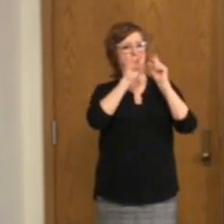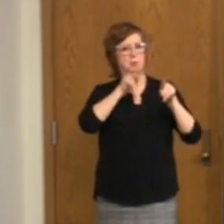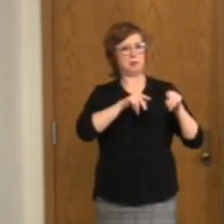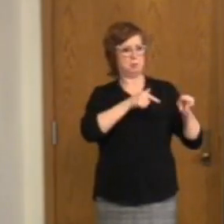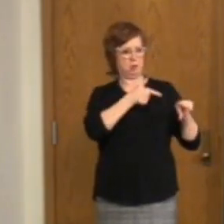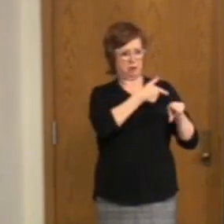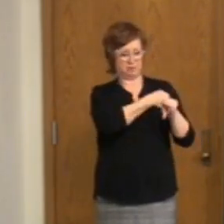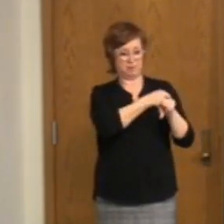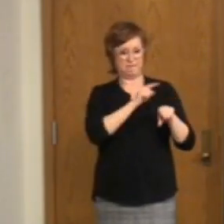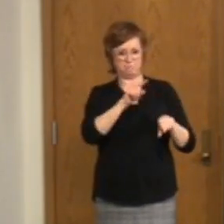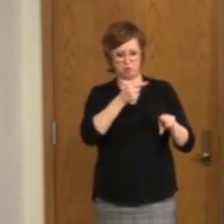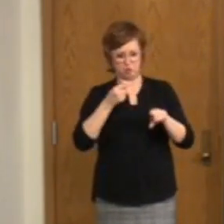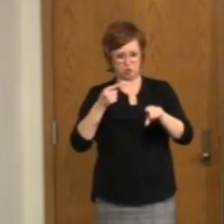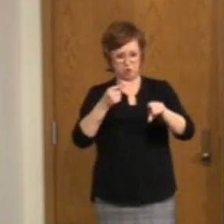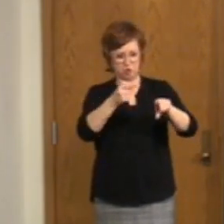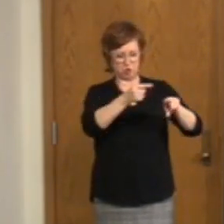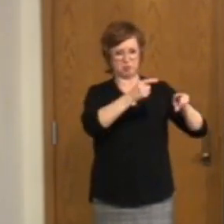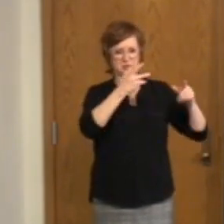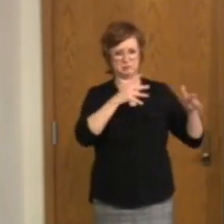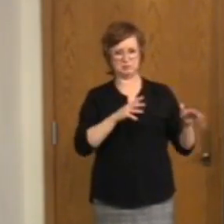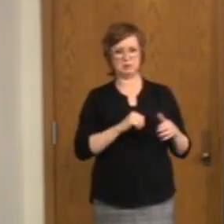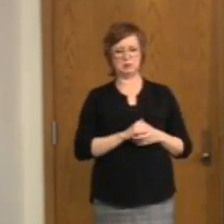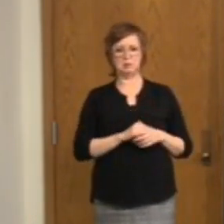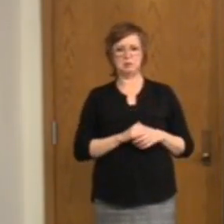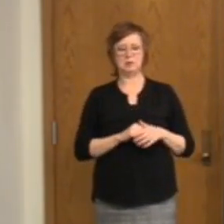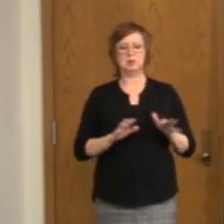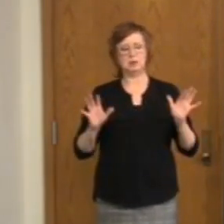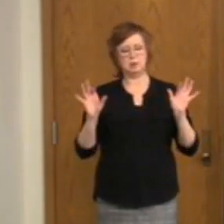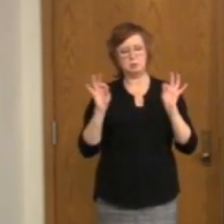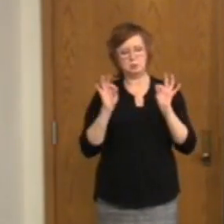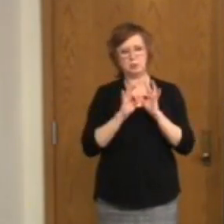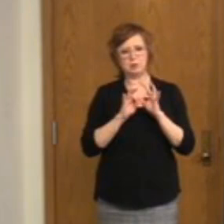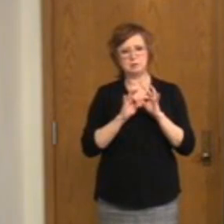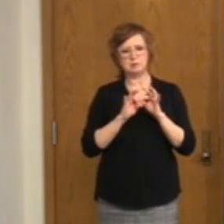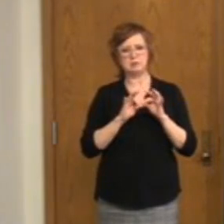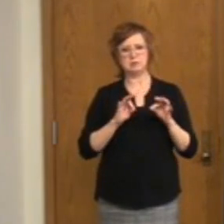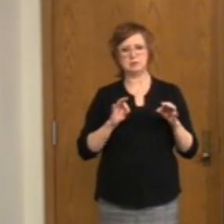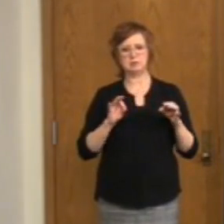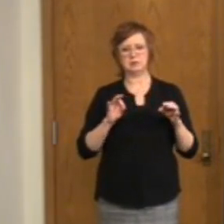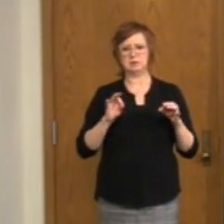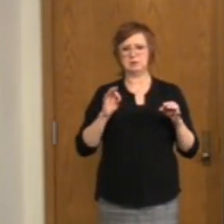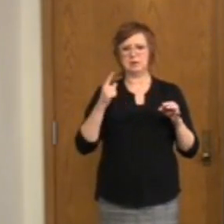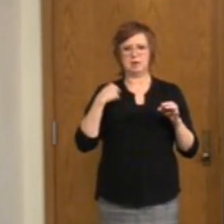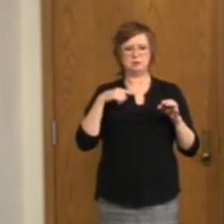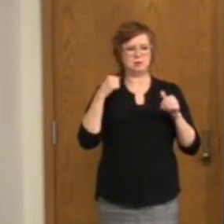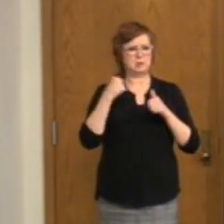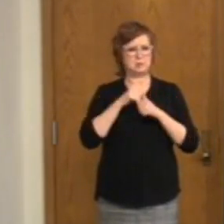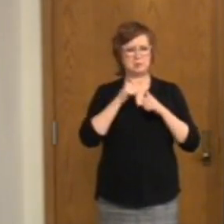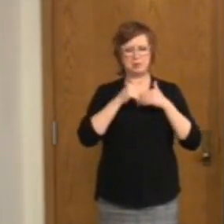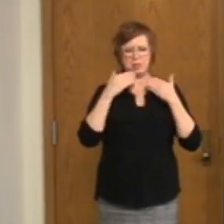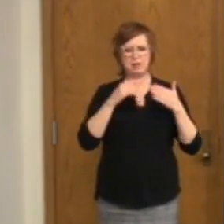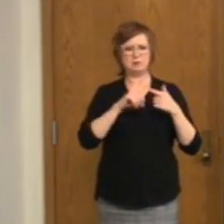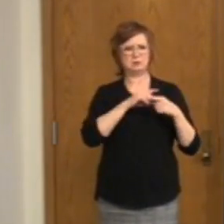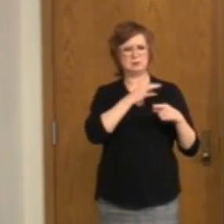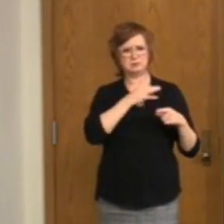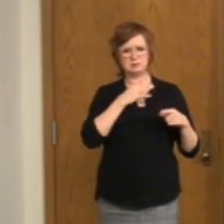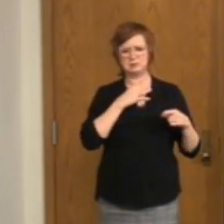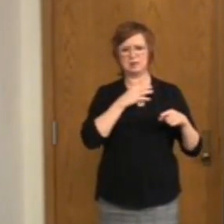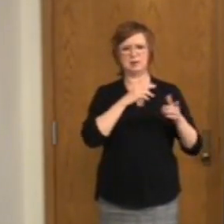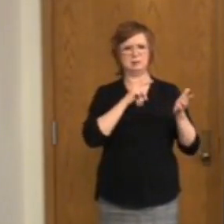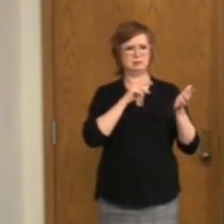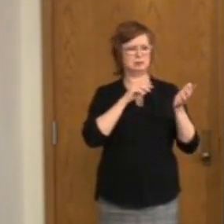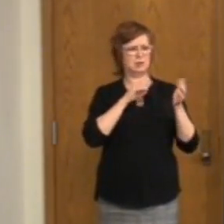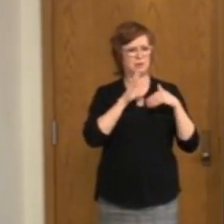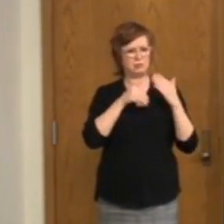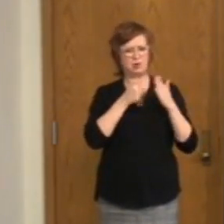very short order. And that's thanks to the effort of our frontline staff that are administering these vaccines as soon as we receive them here in the province. And they're doing